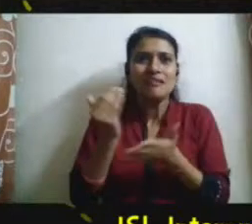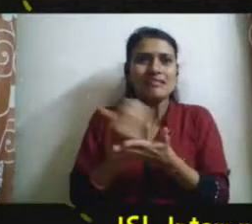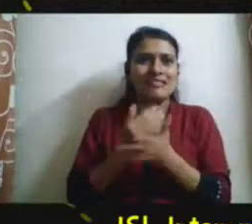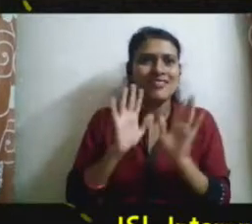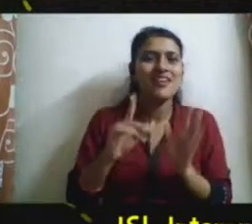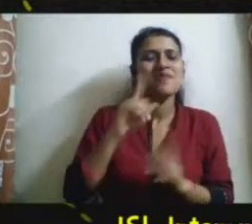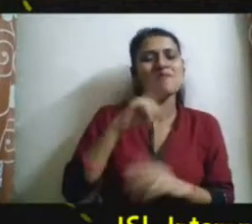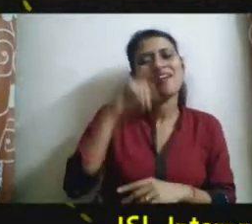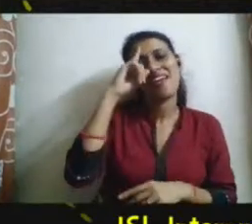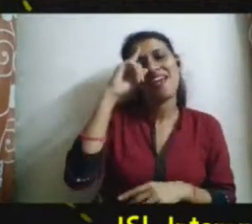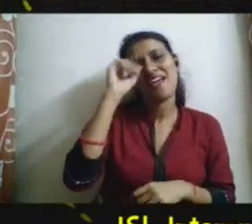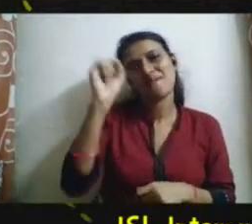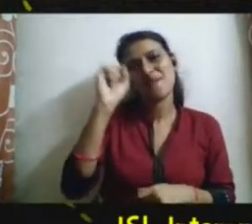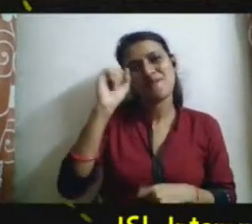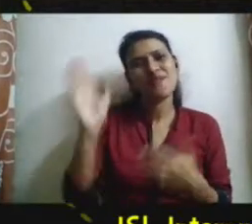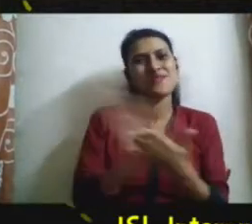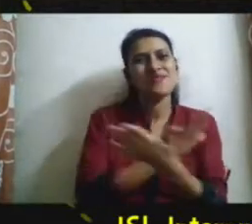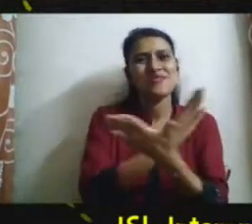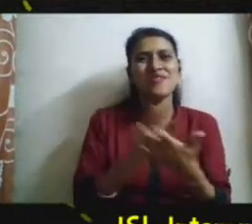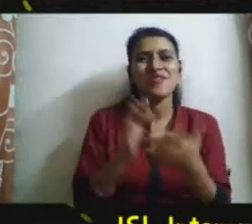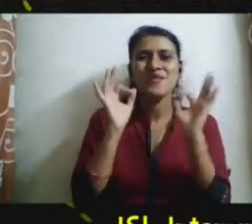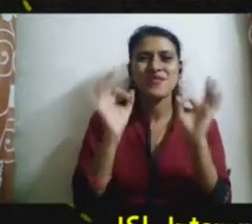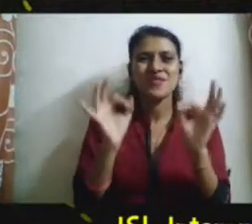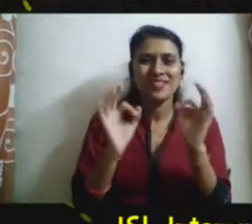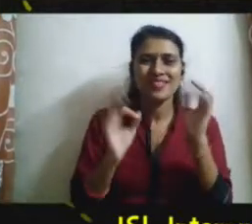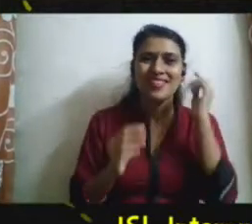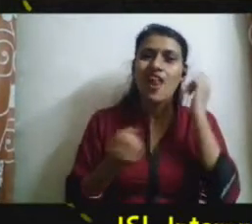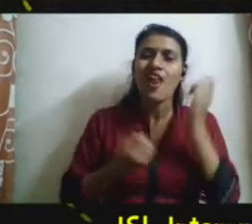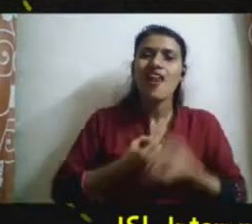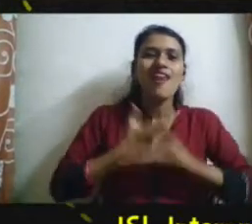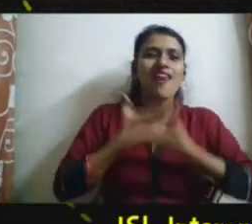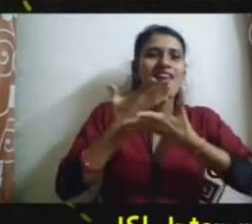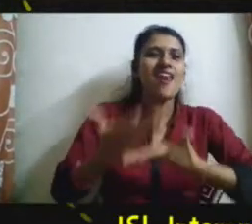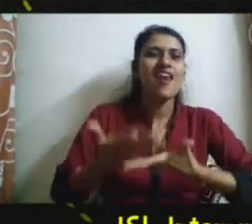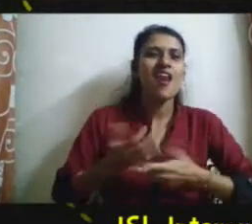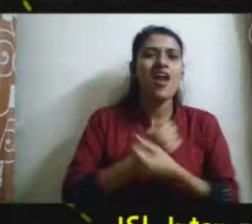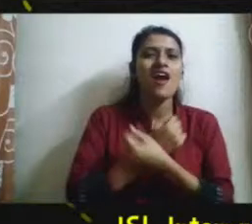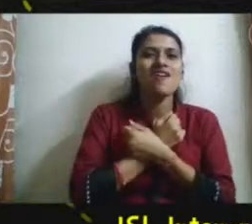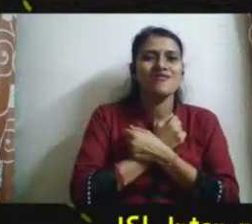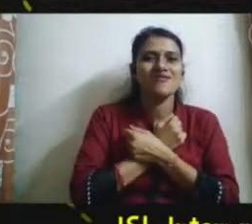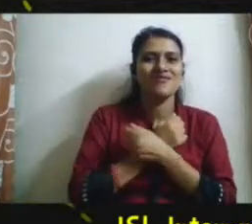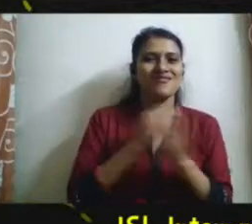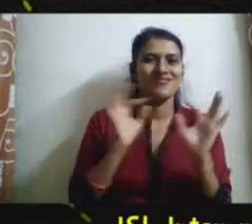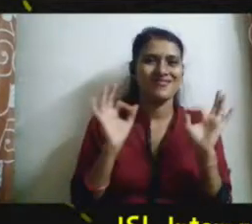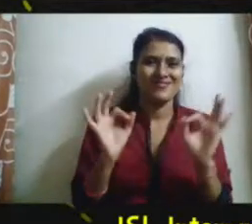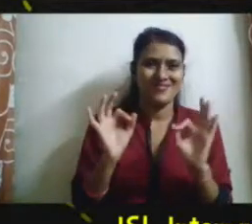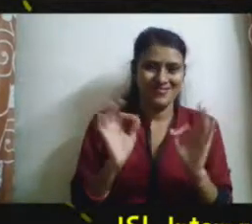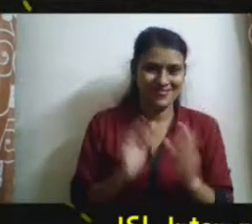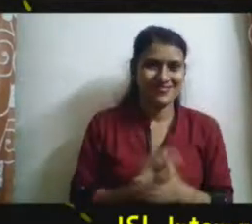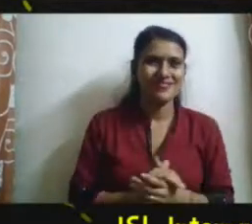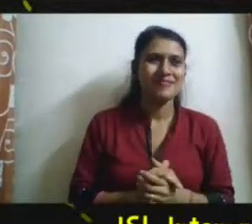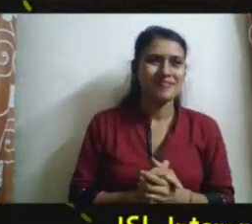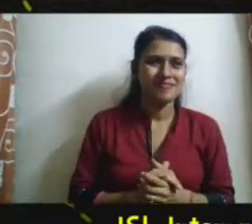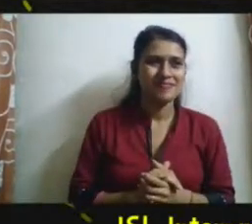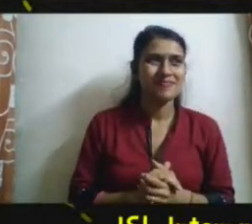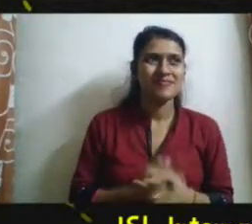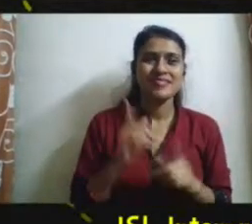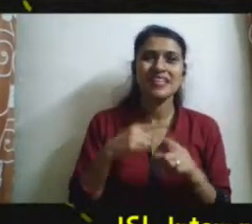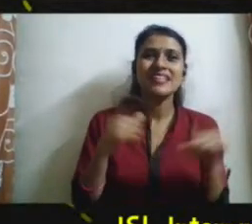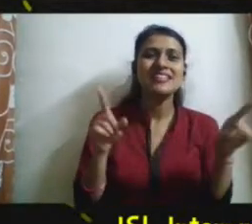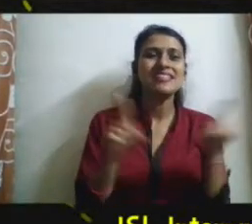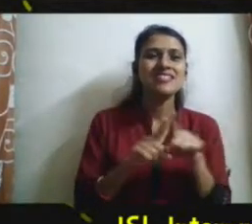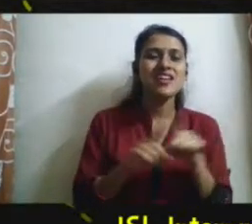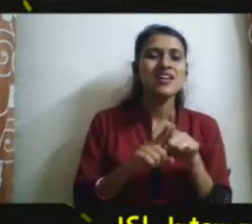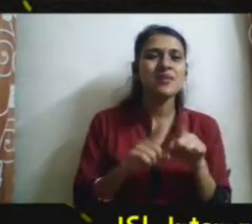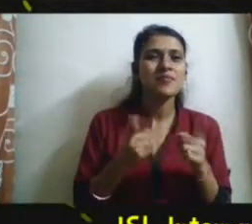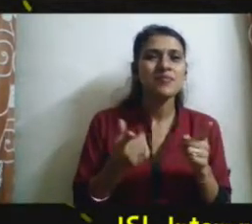memory and that two teenagers could express their love to the song. And which also, I mean, it's like the themes of